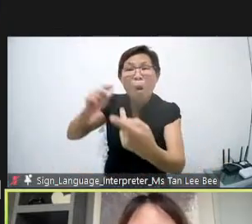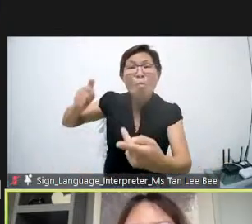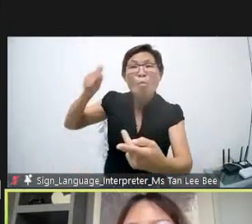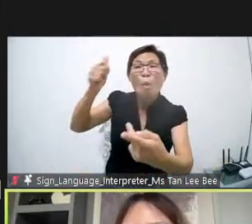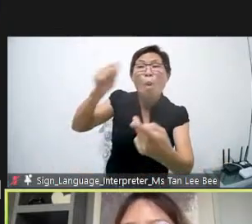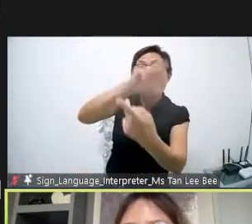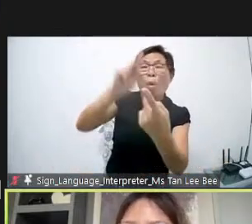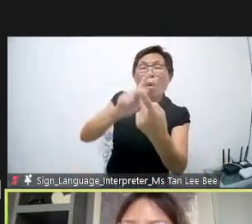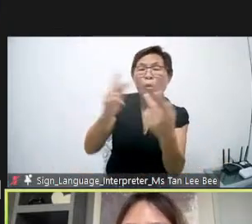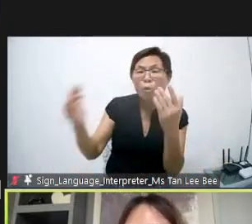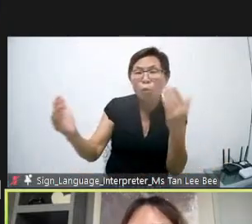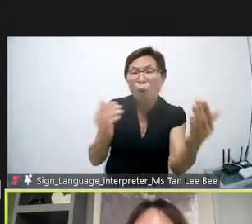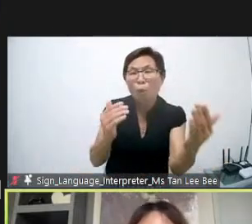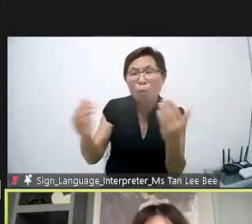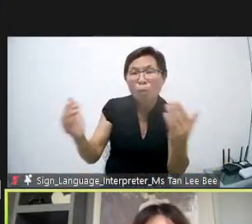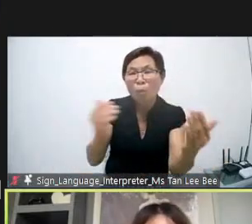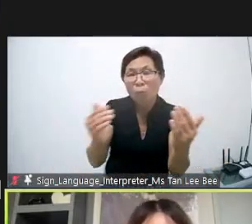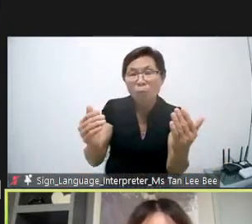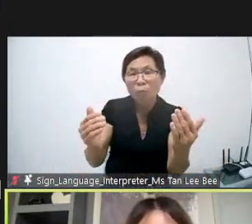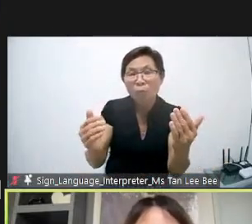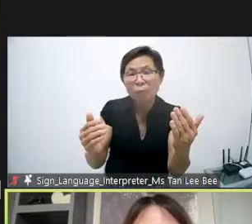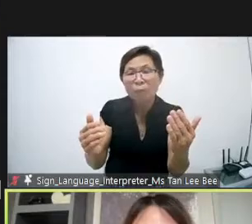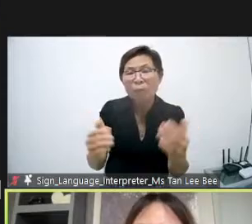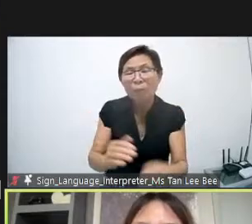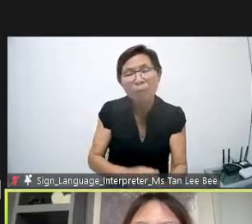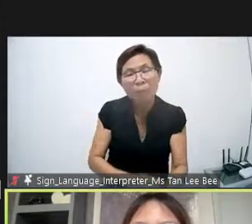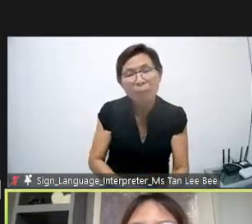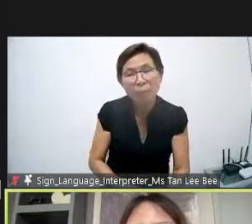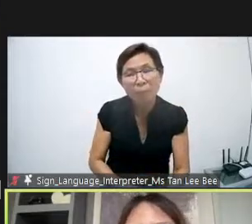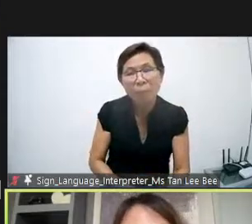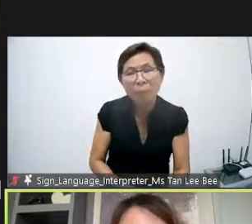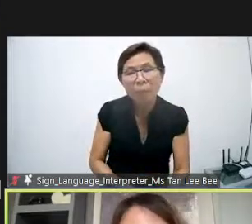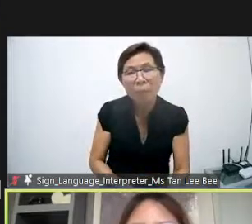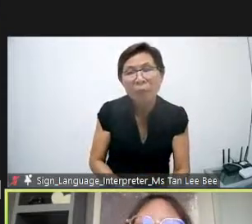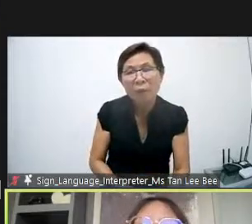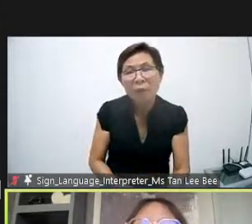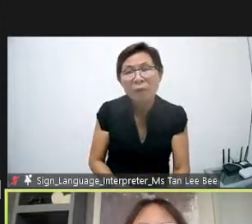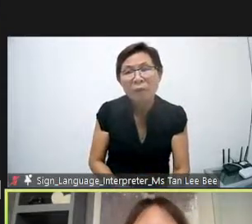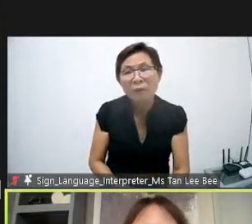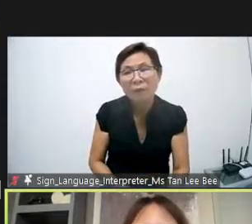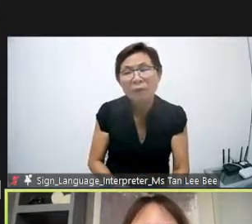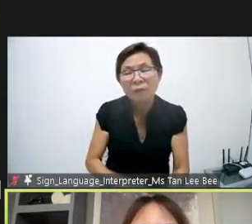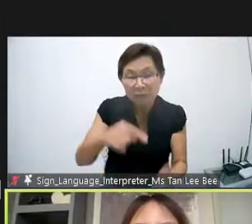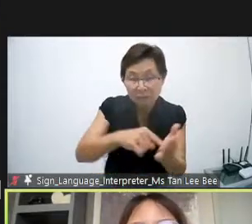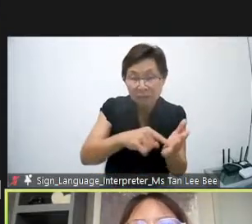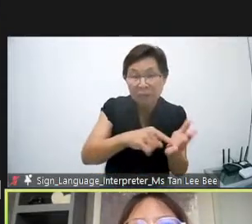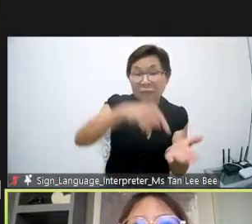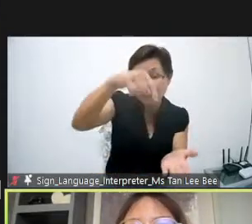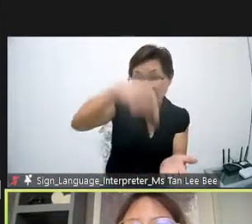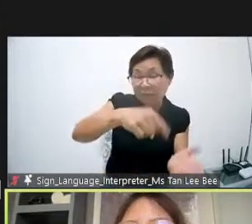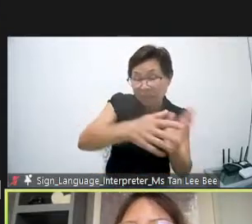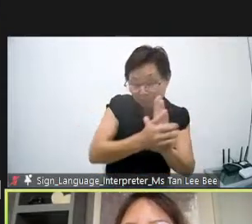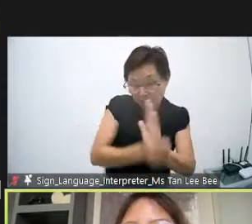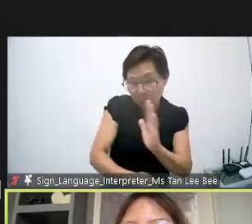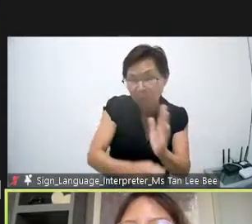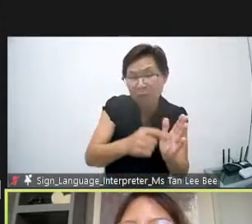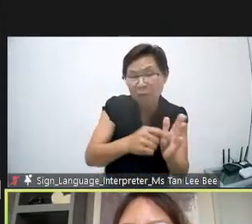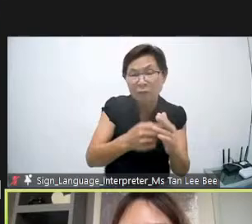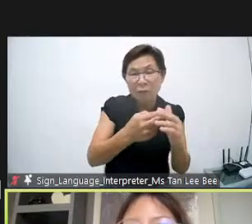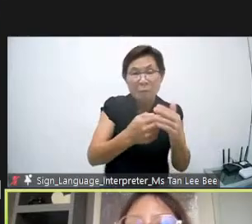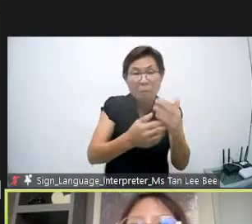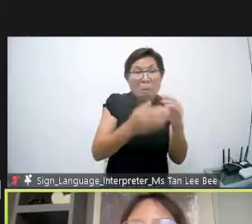comparing with their counterparts as well. So this ability, this hidden